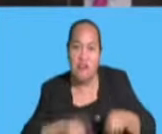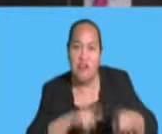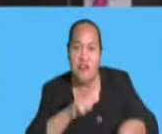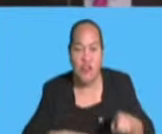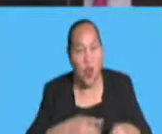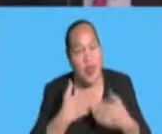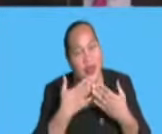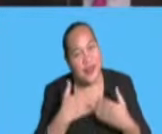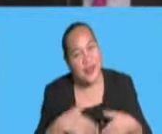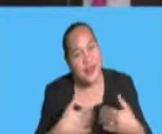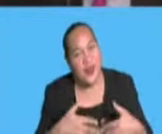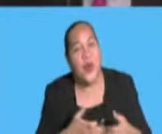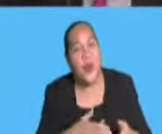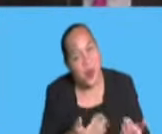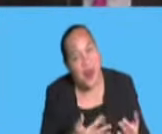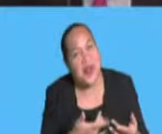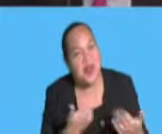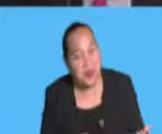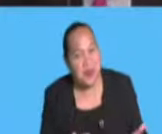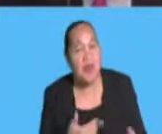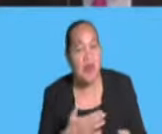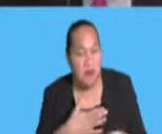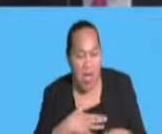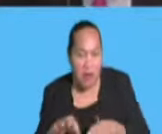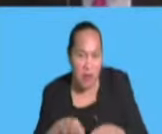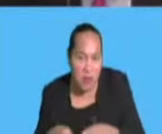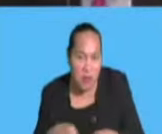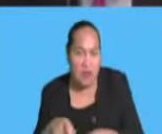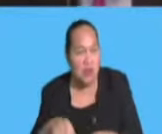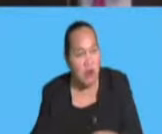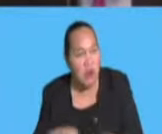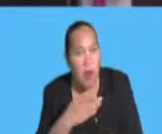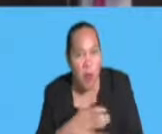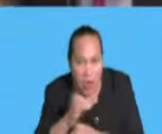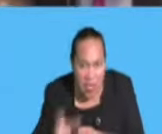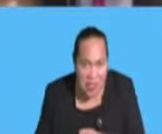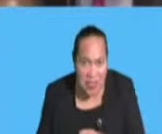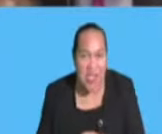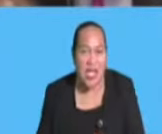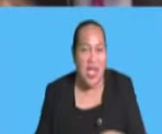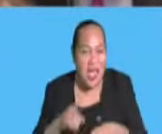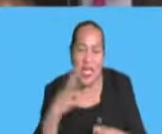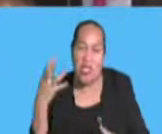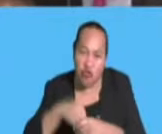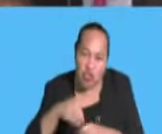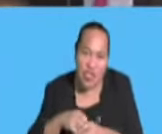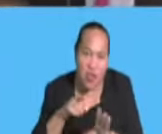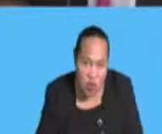allocation plans and robust policies for our workers, our investors, and our employers, and inclusion of youth